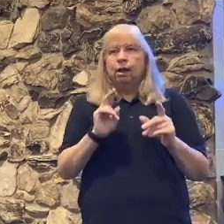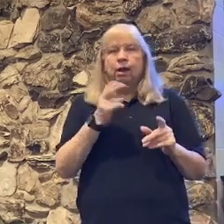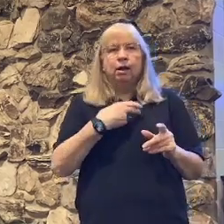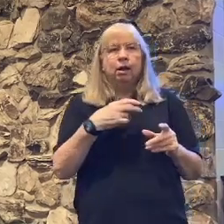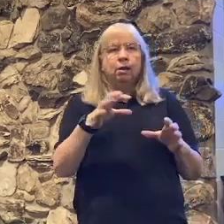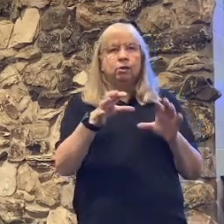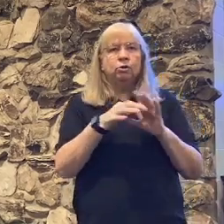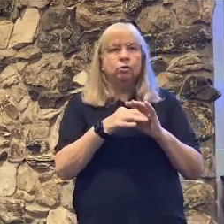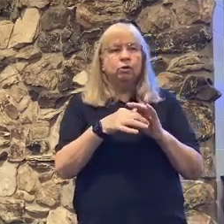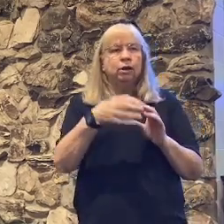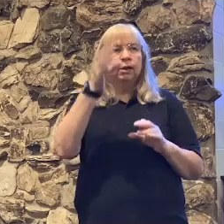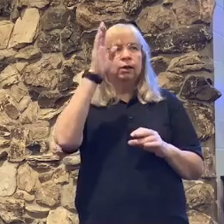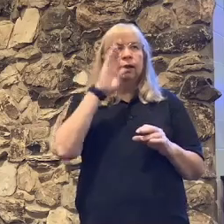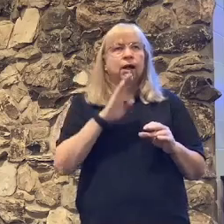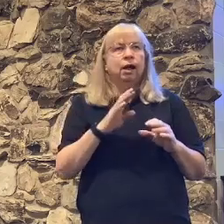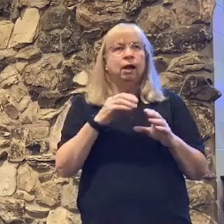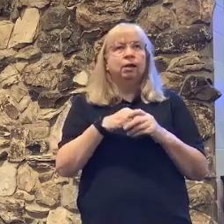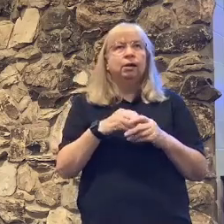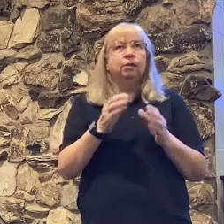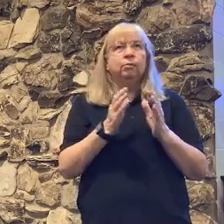join God in prayer.